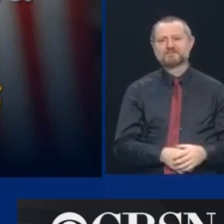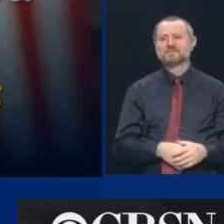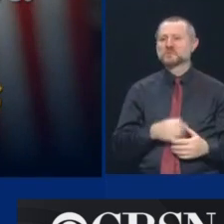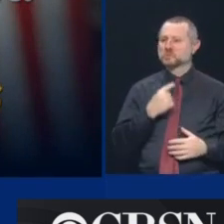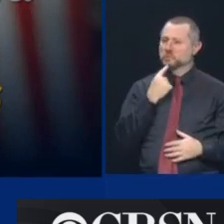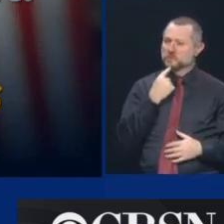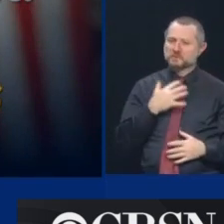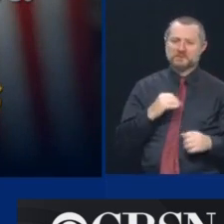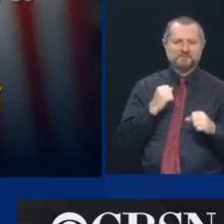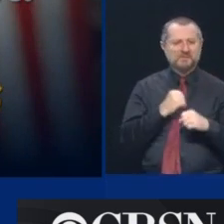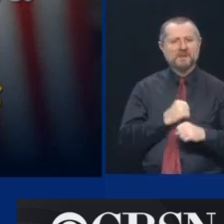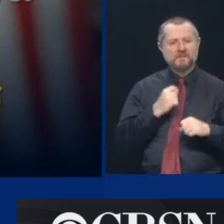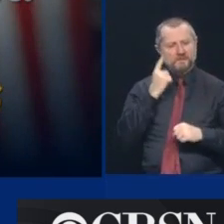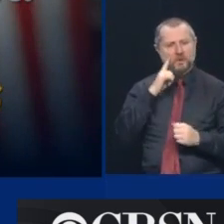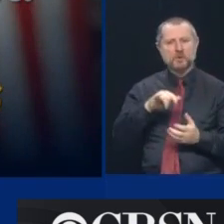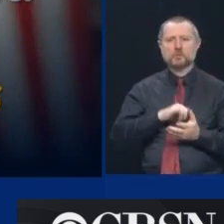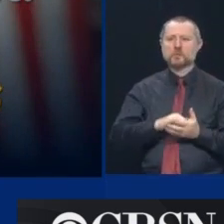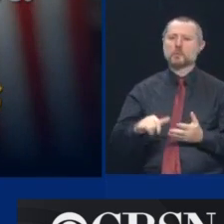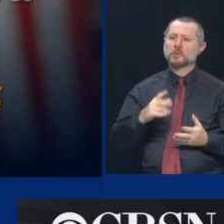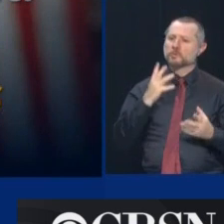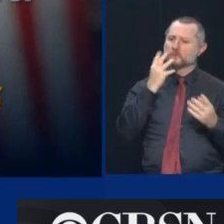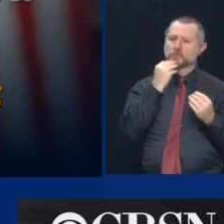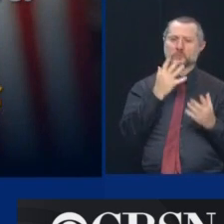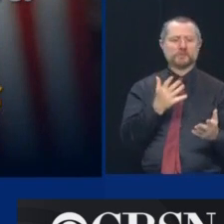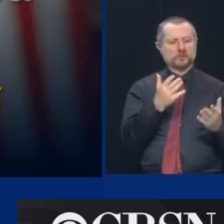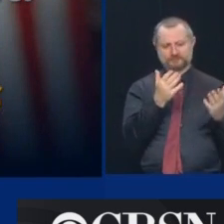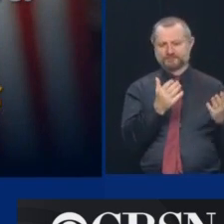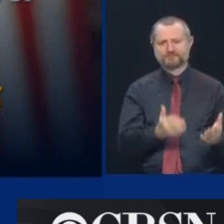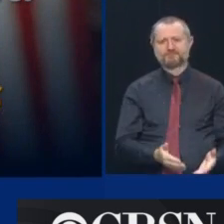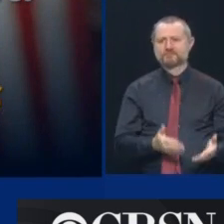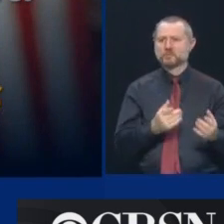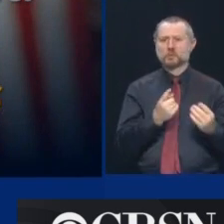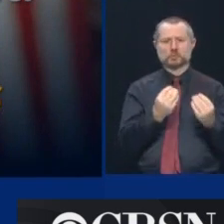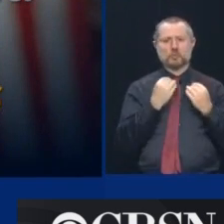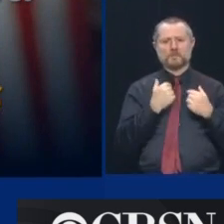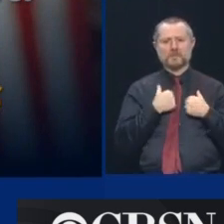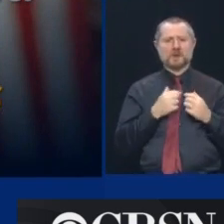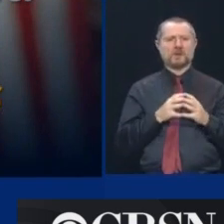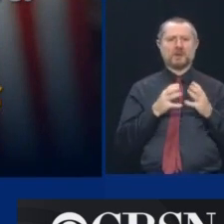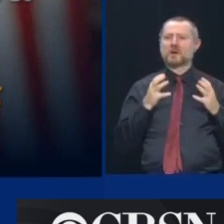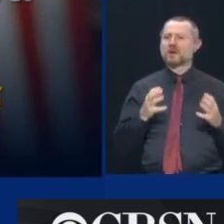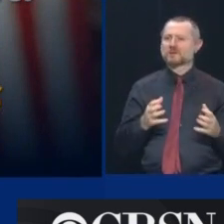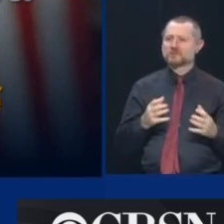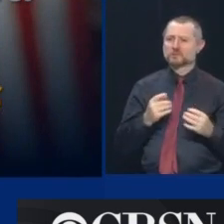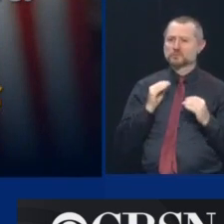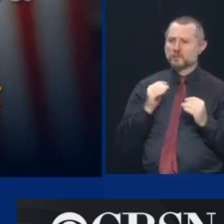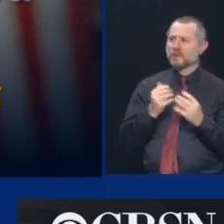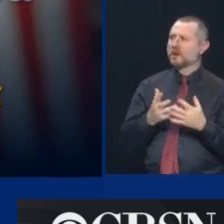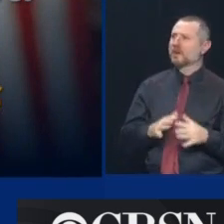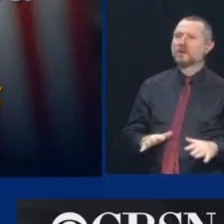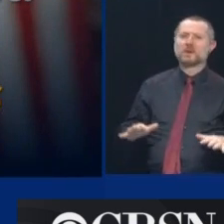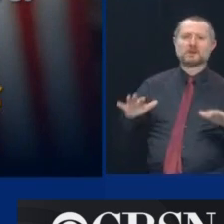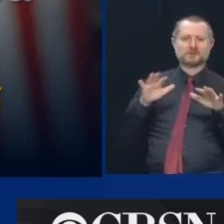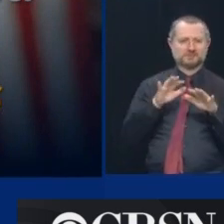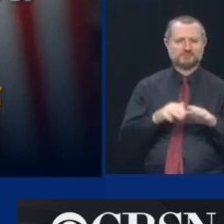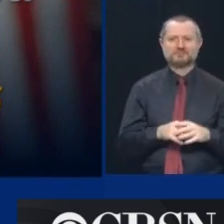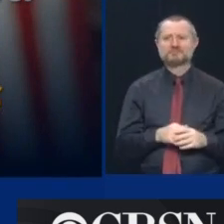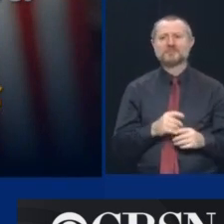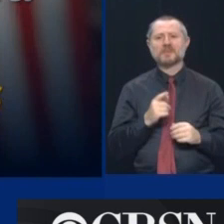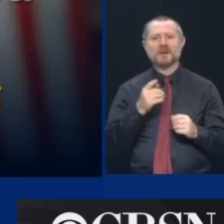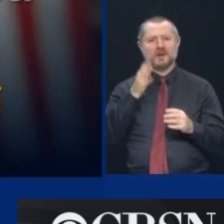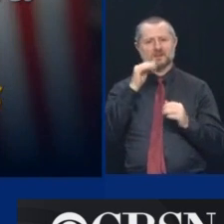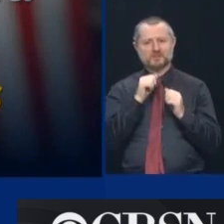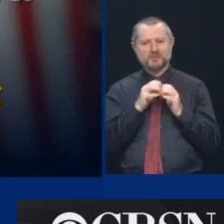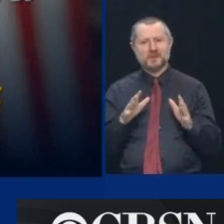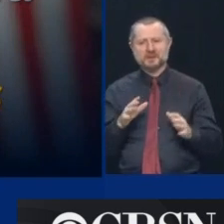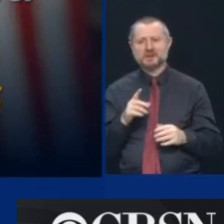and a beautiful New Yorker and a mentor to me and a mentor to so many of us. So God bless David